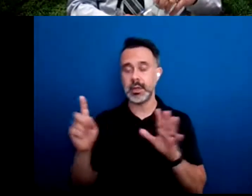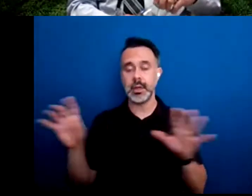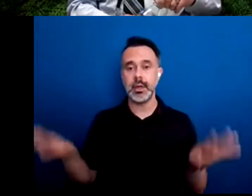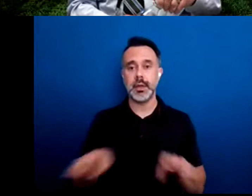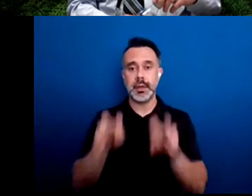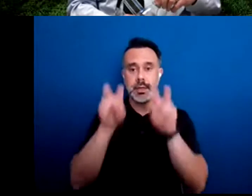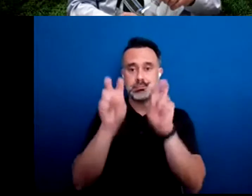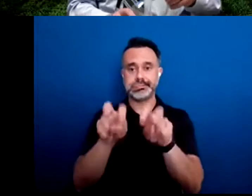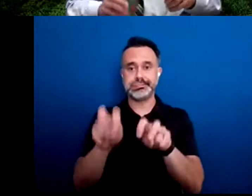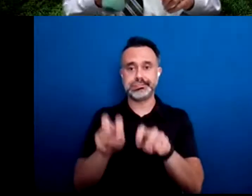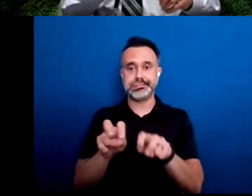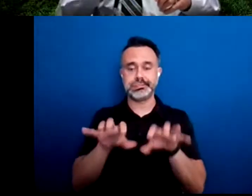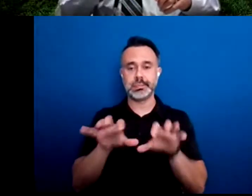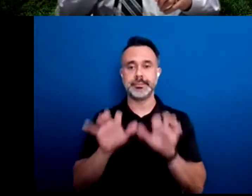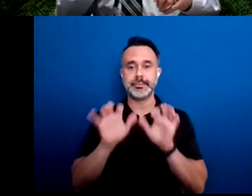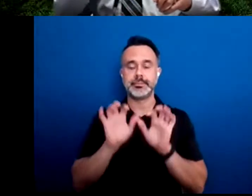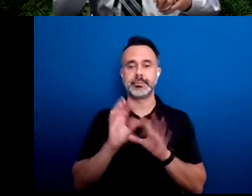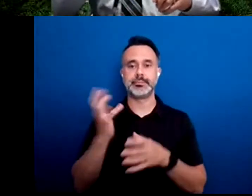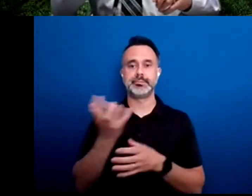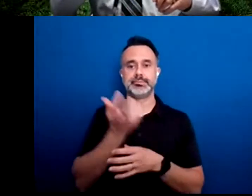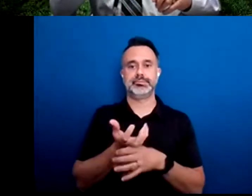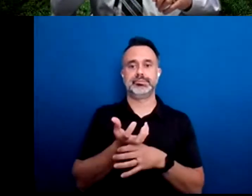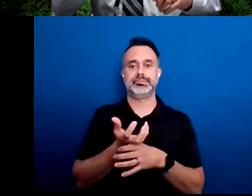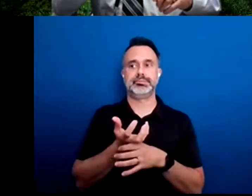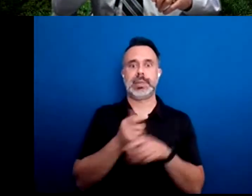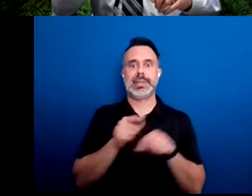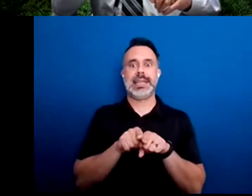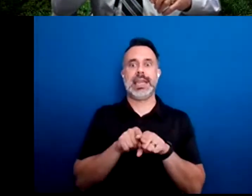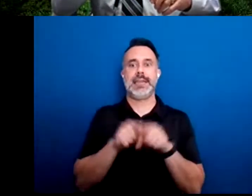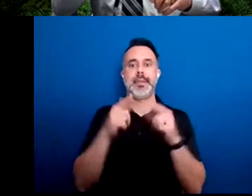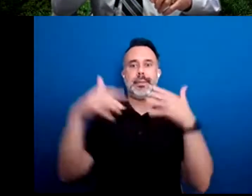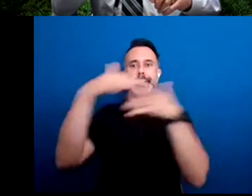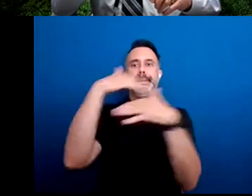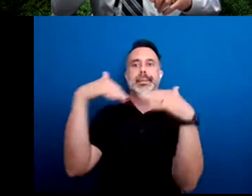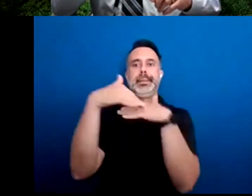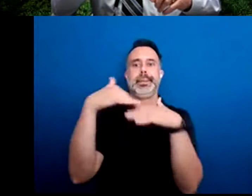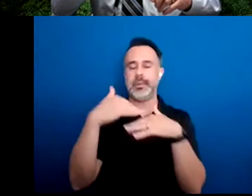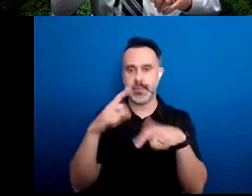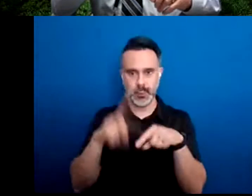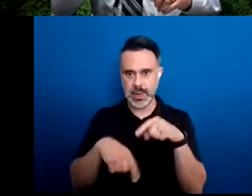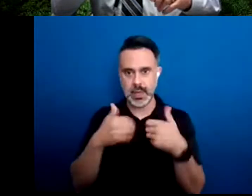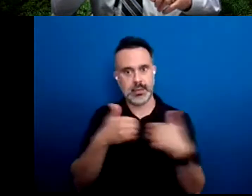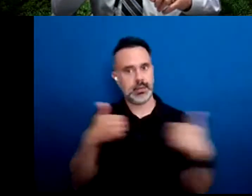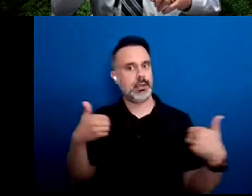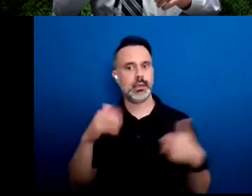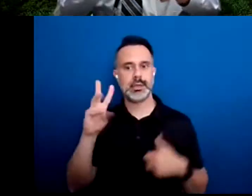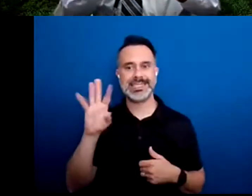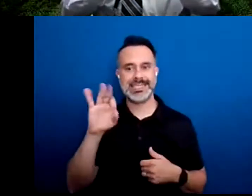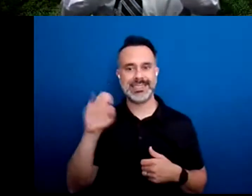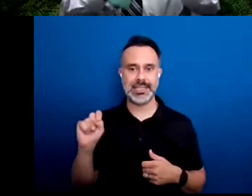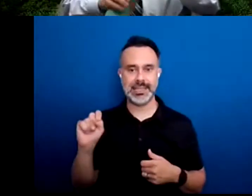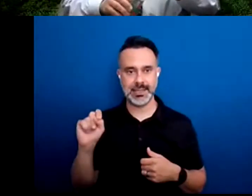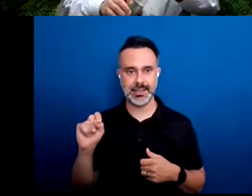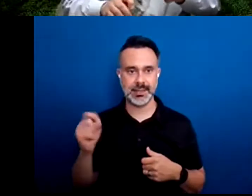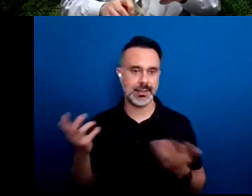And as Dr. Cohen pointed out, you cannot maintain the 6 feet of separation. So it will take time unless you have a